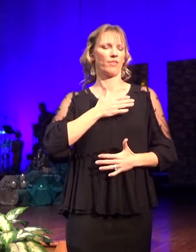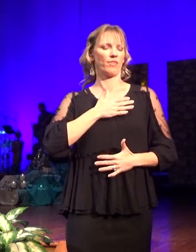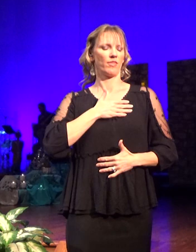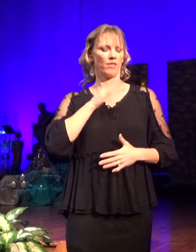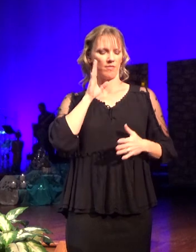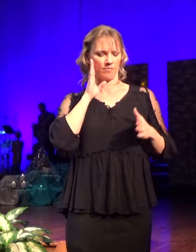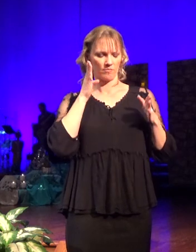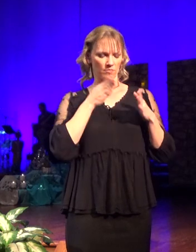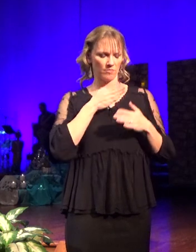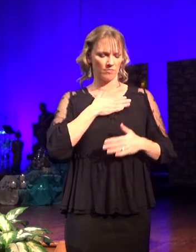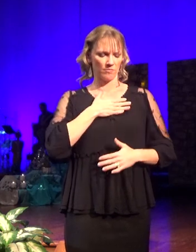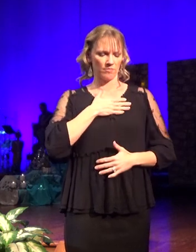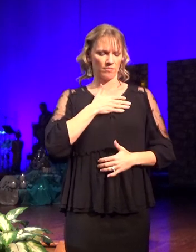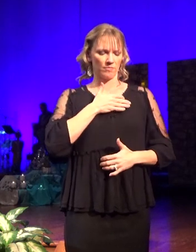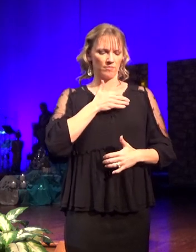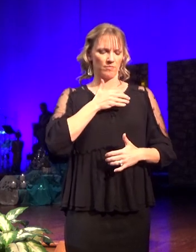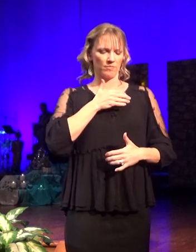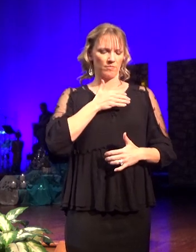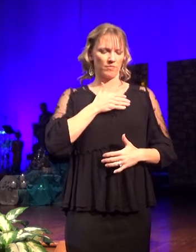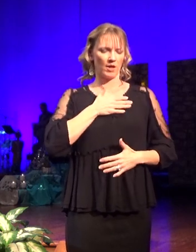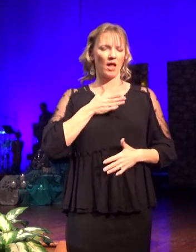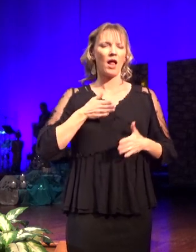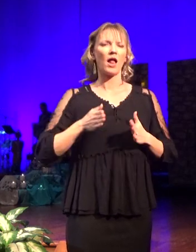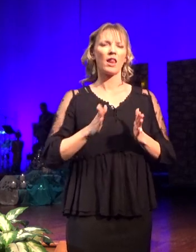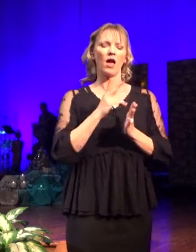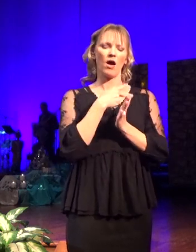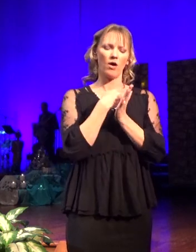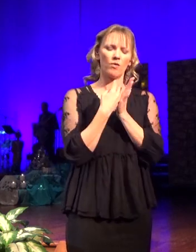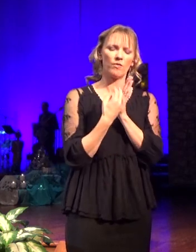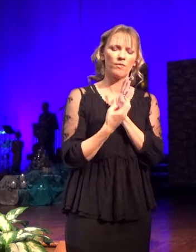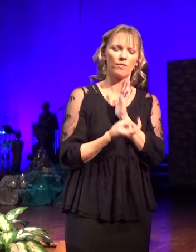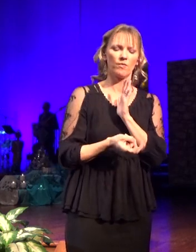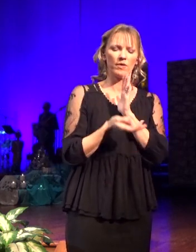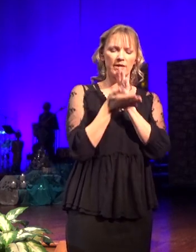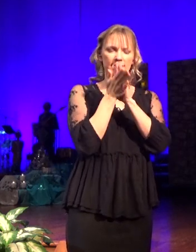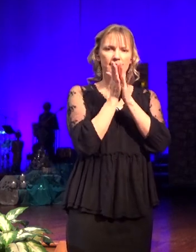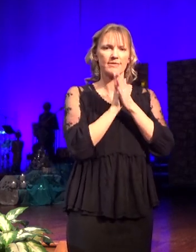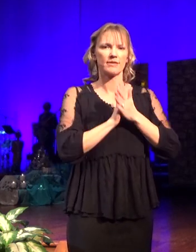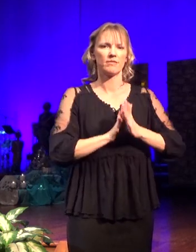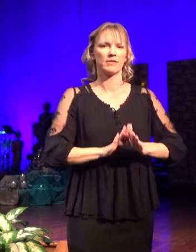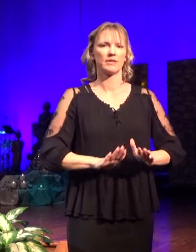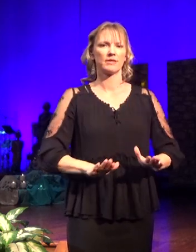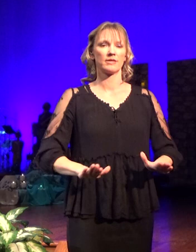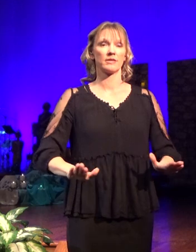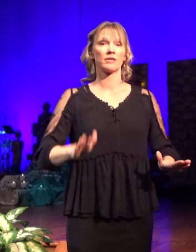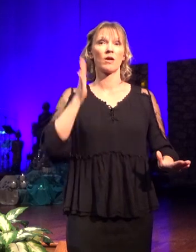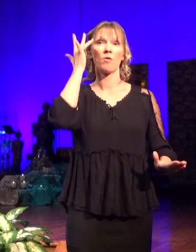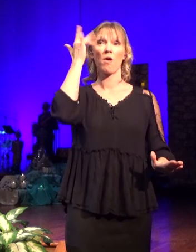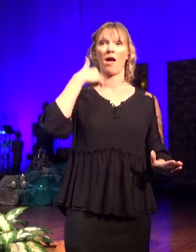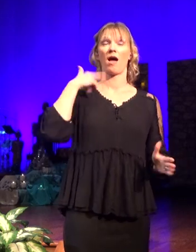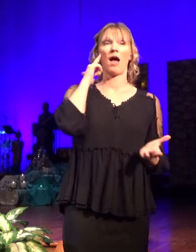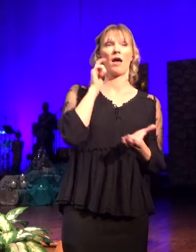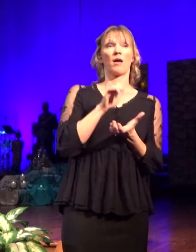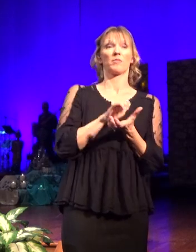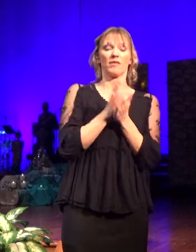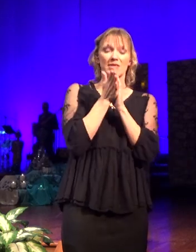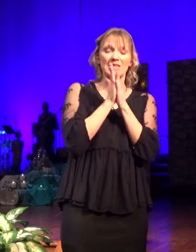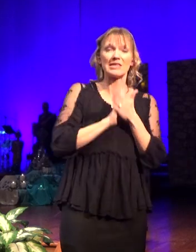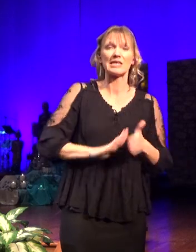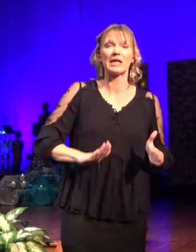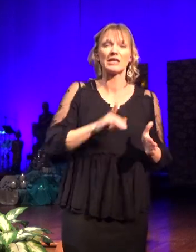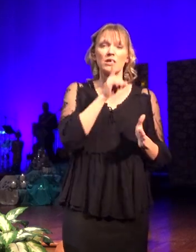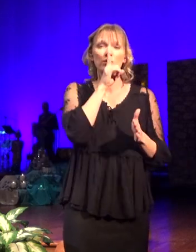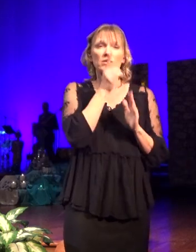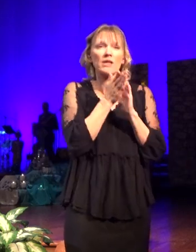and just allow that to take us into that place of stillness. For I believe that stillness and silence is the